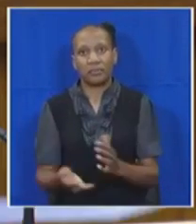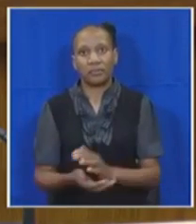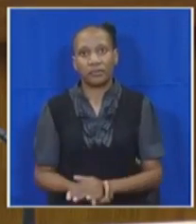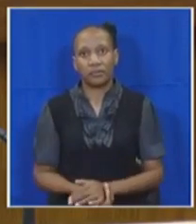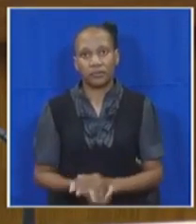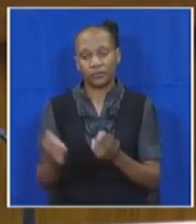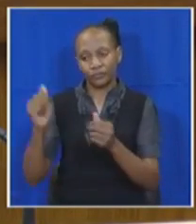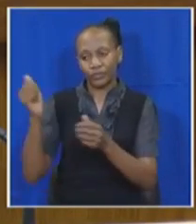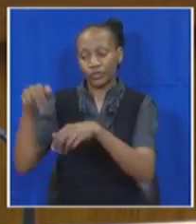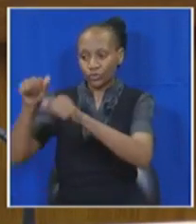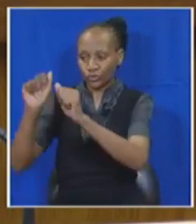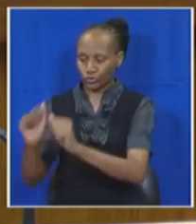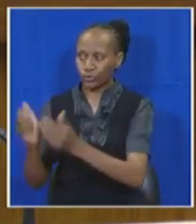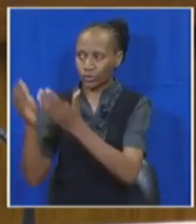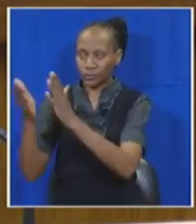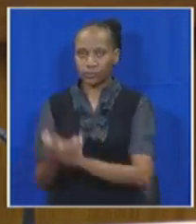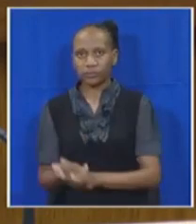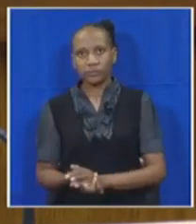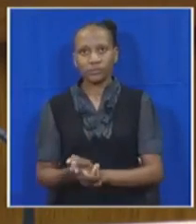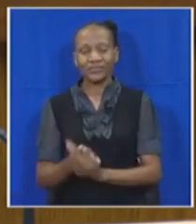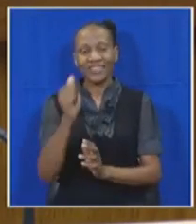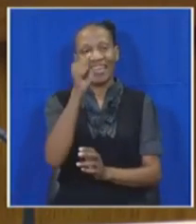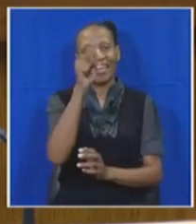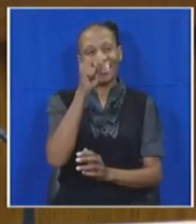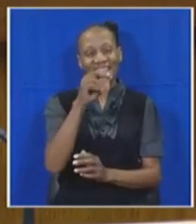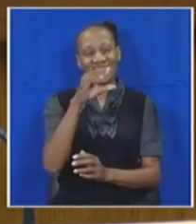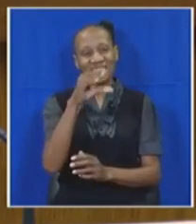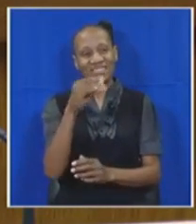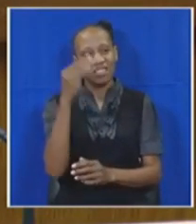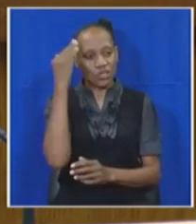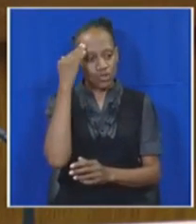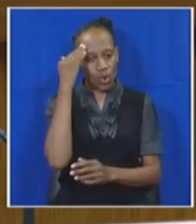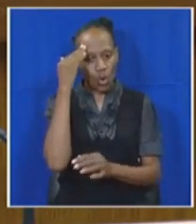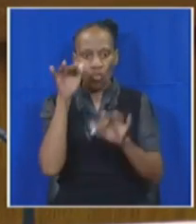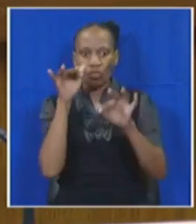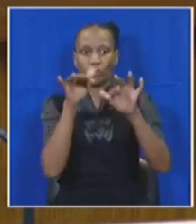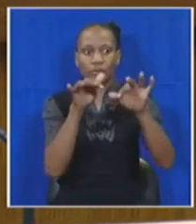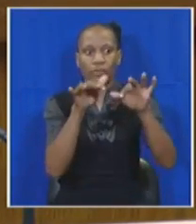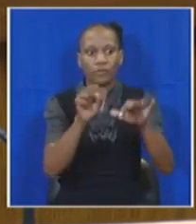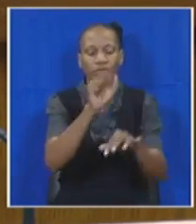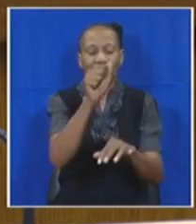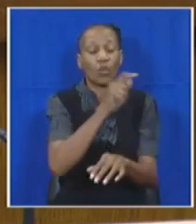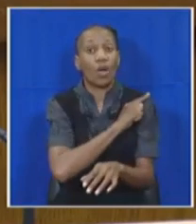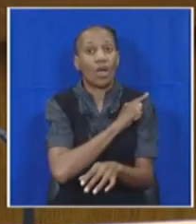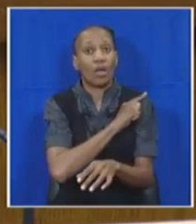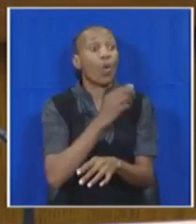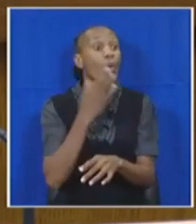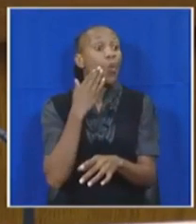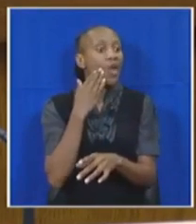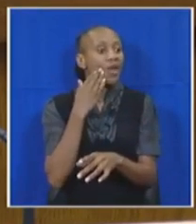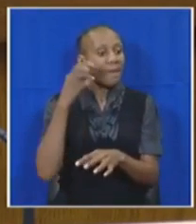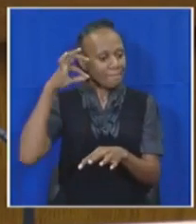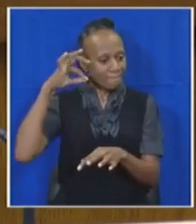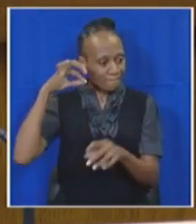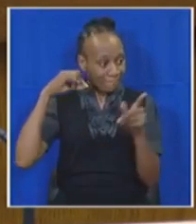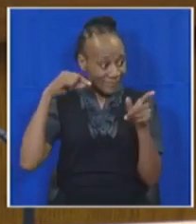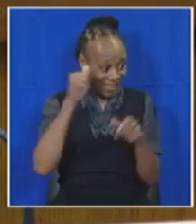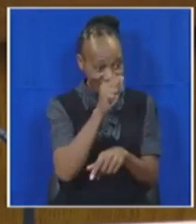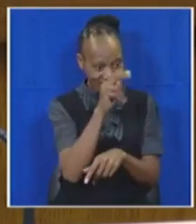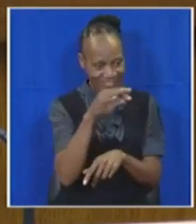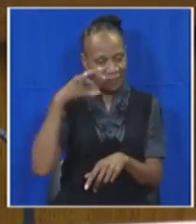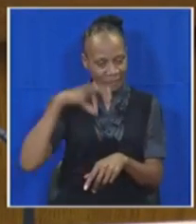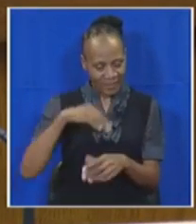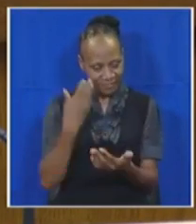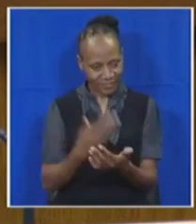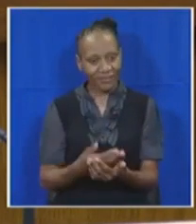Honorable Chairperson, the ANC only knows our people when it benefits them. They have failed us as